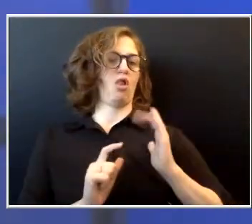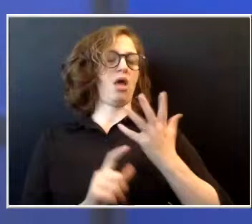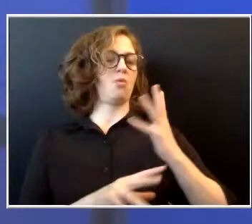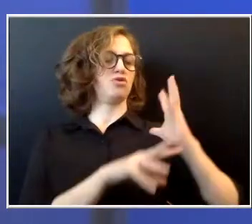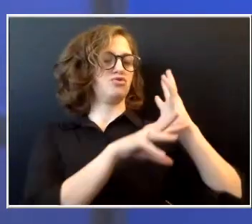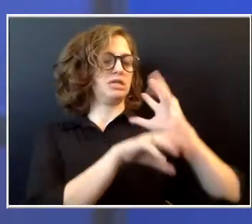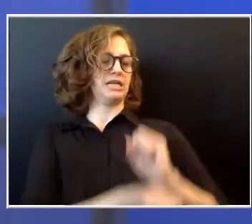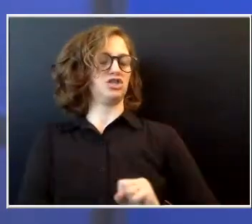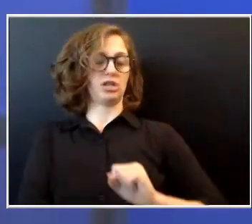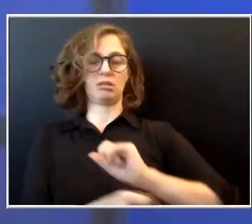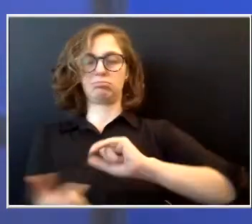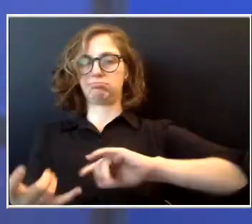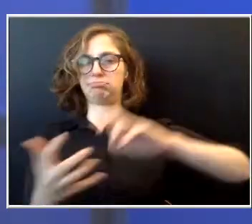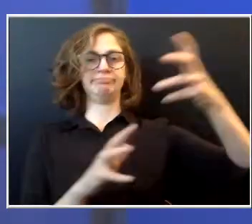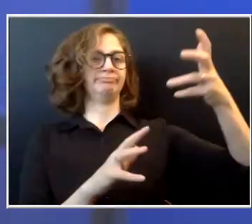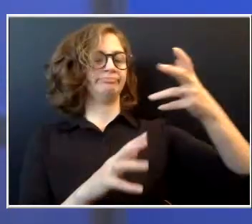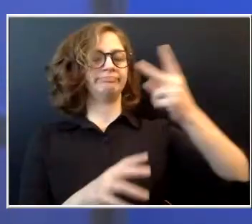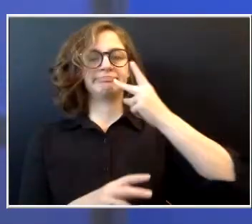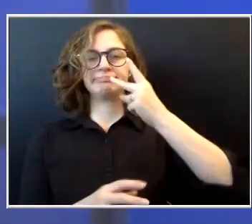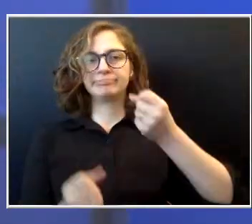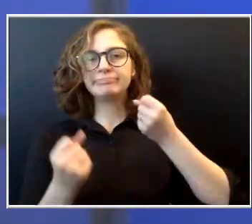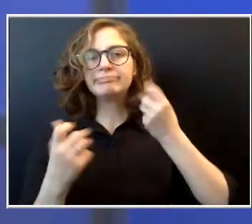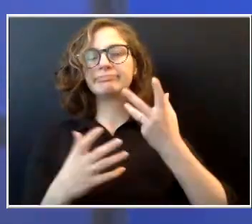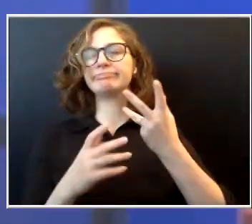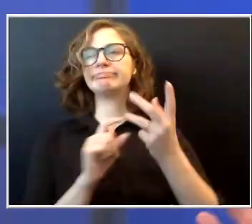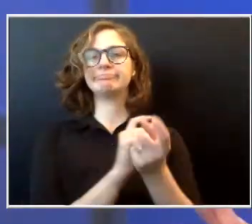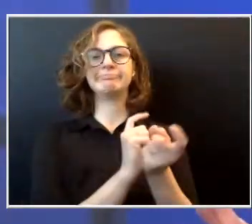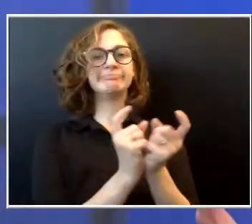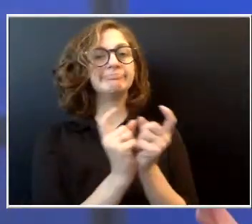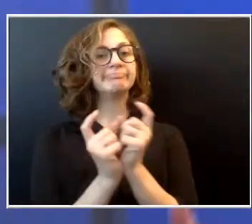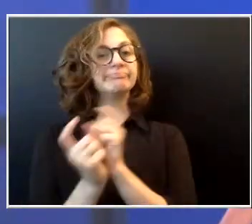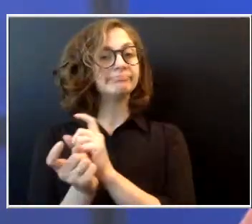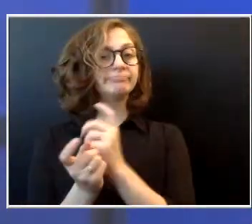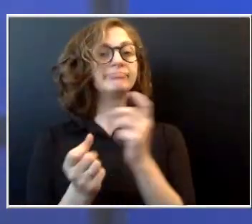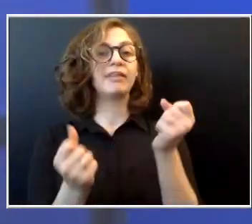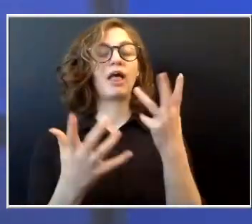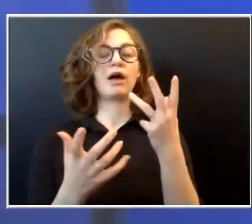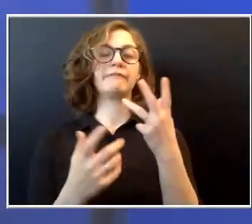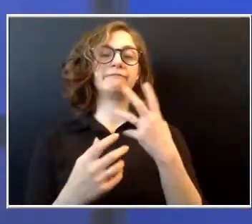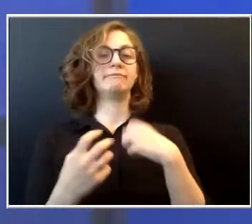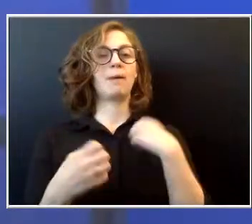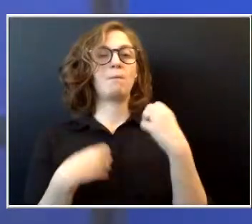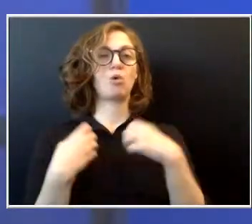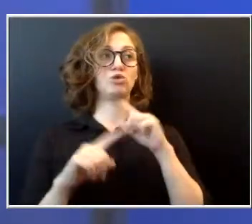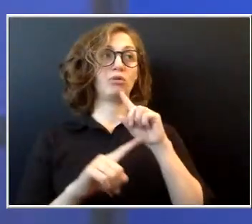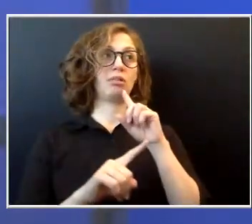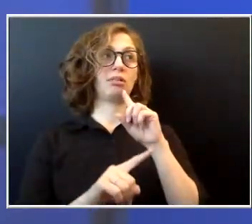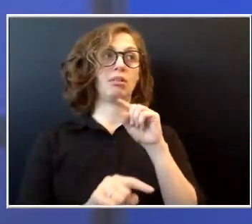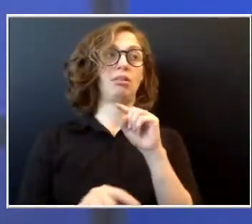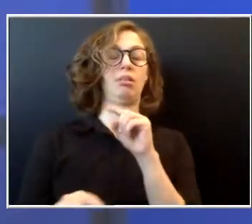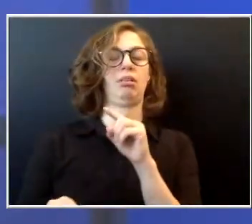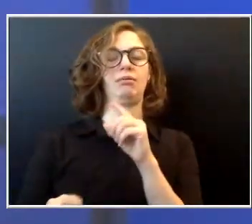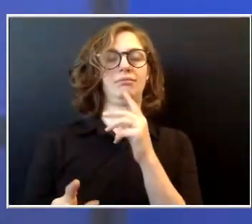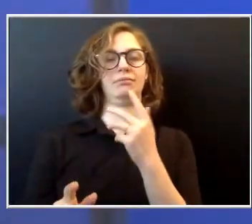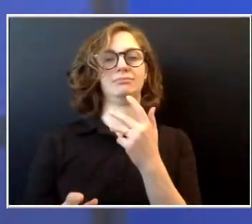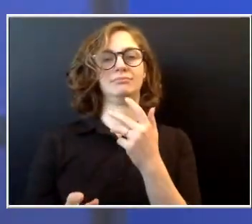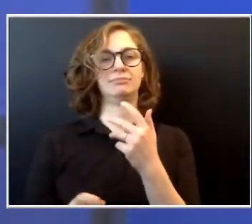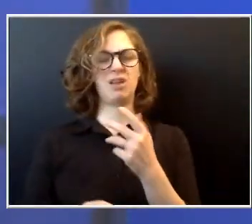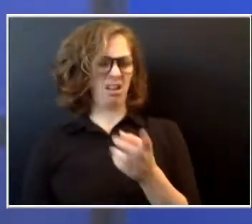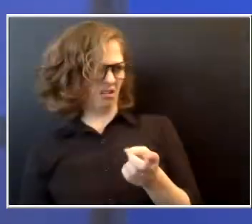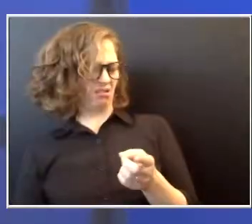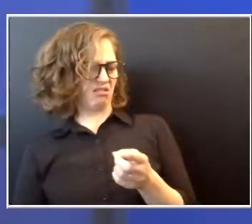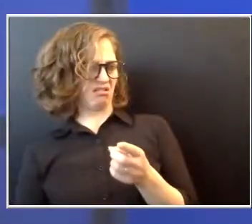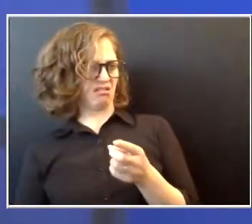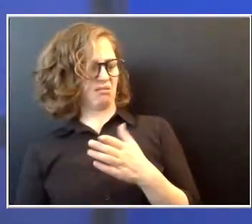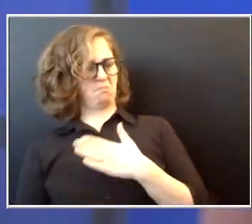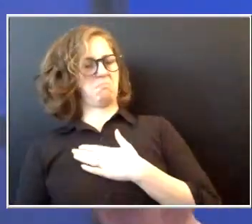a lot of different changes. And I think that we're seeing a lot of emotional reactivity coming into the room, where you didn't like my post, or